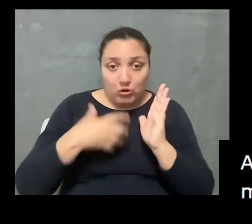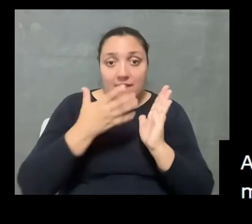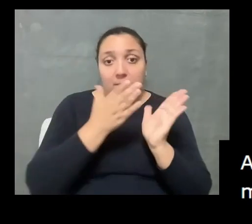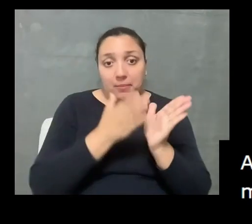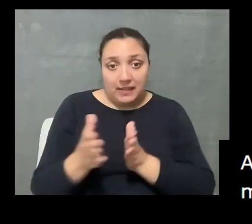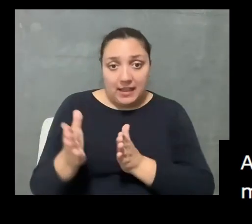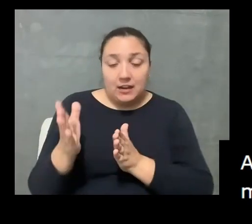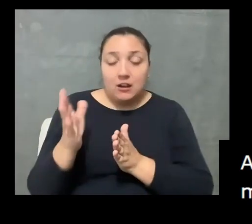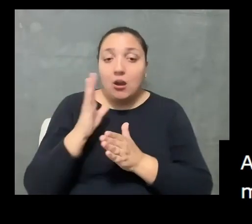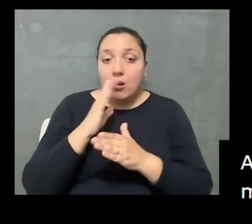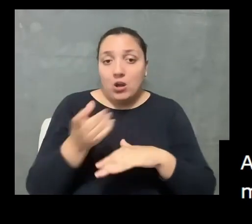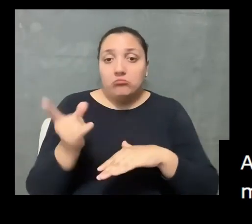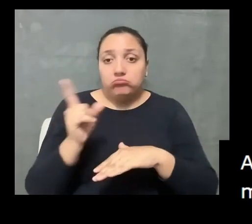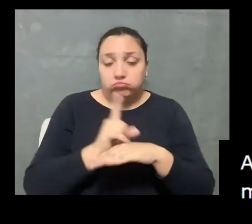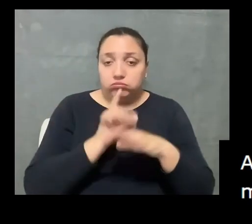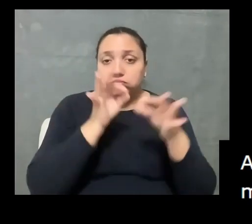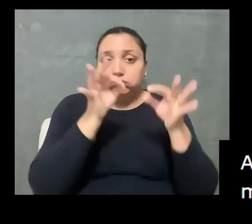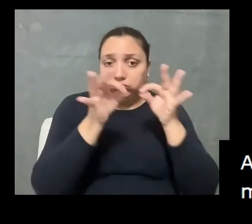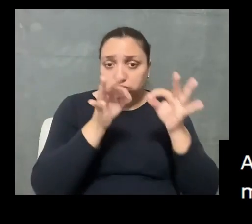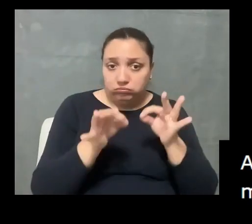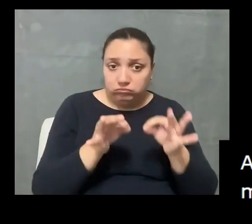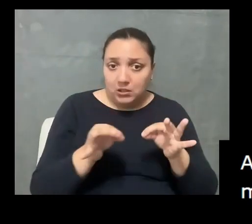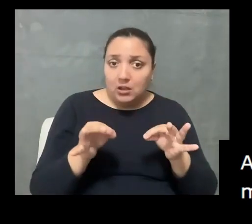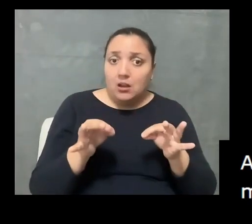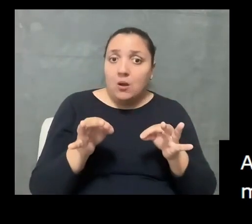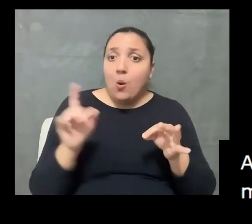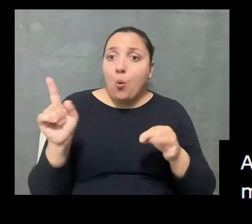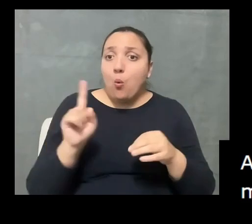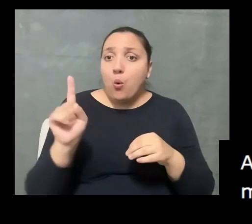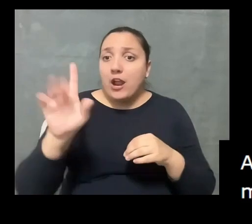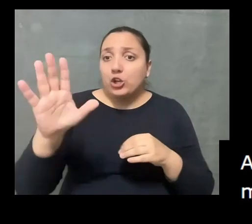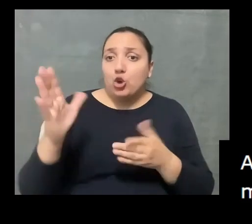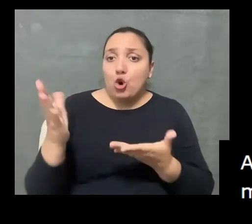and share it with you to show you where your input landed